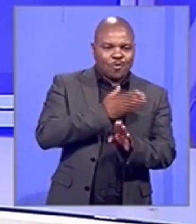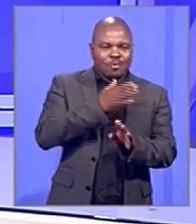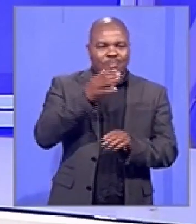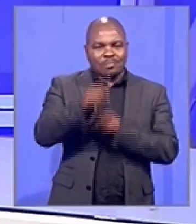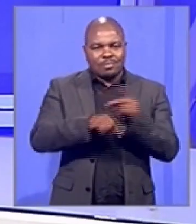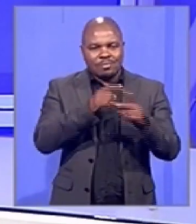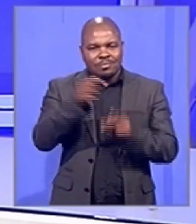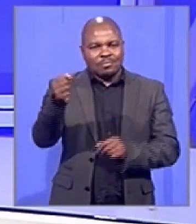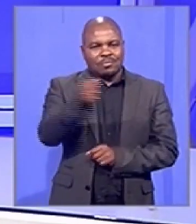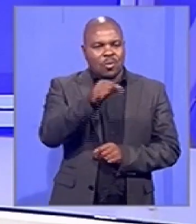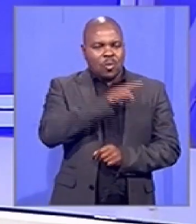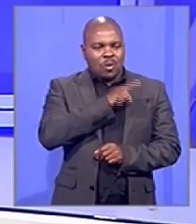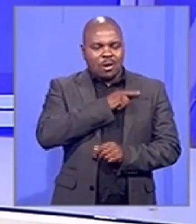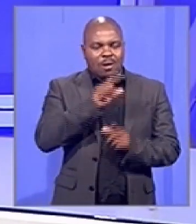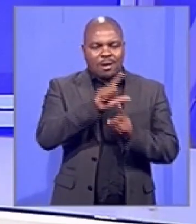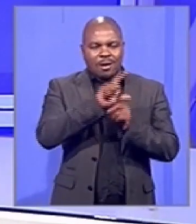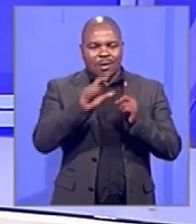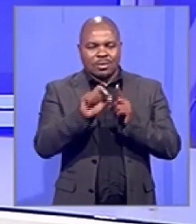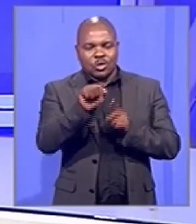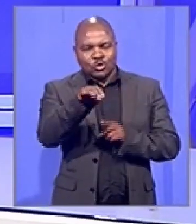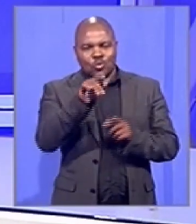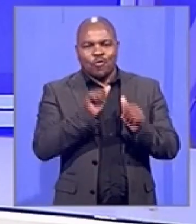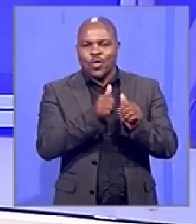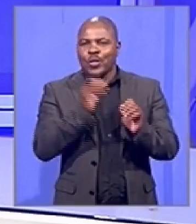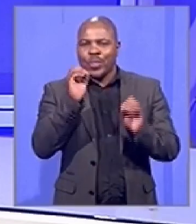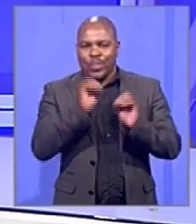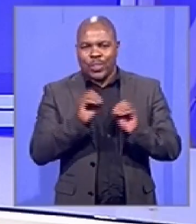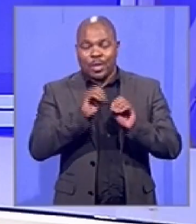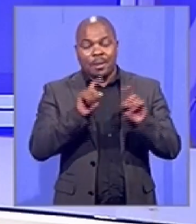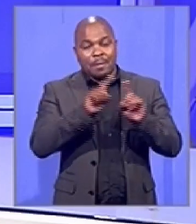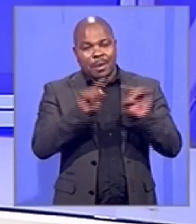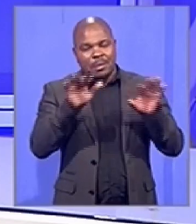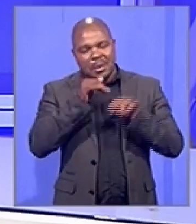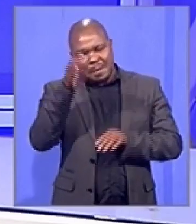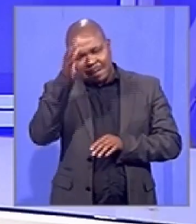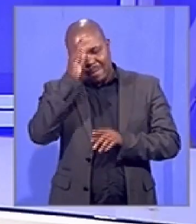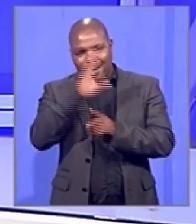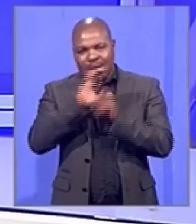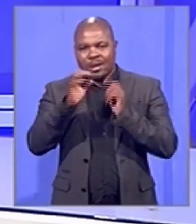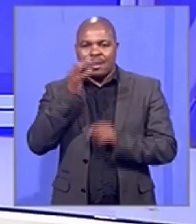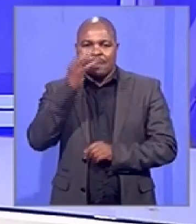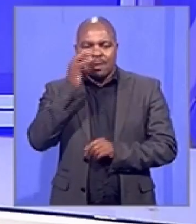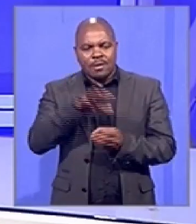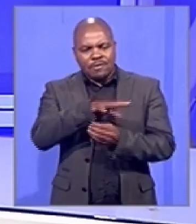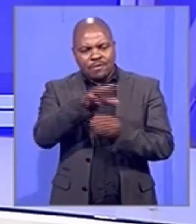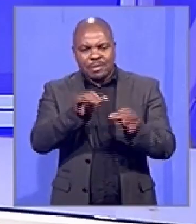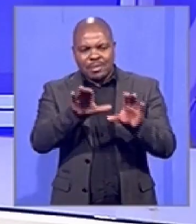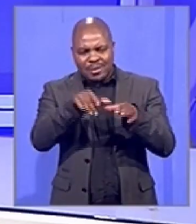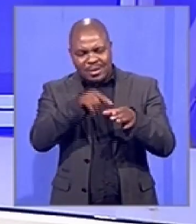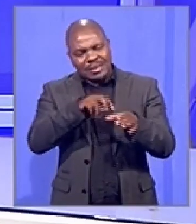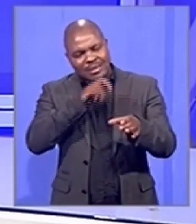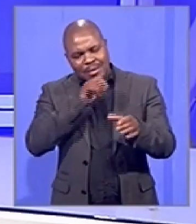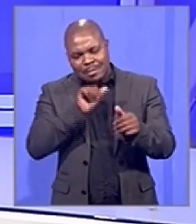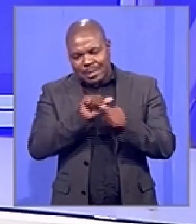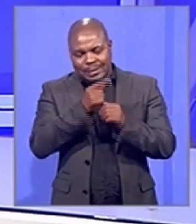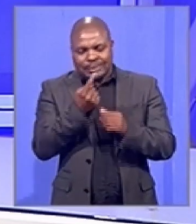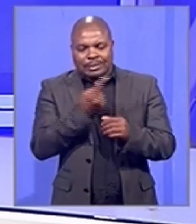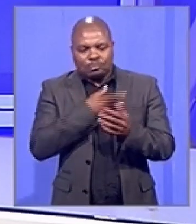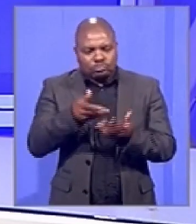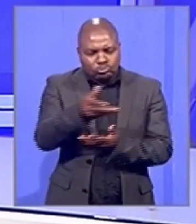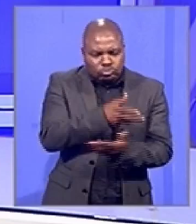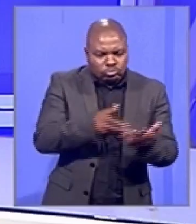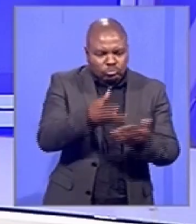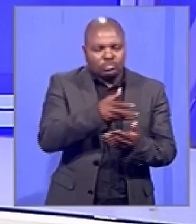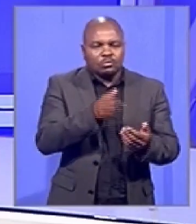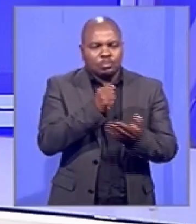thongwa ho latela moetlo le setso sa maZulu empa le ha le jwalo ditsibu tsa botjhaba di bulela ha lapa la borene le tlamela ho lokisa ditaba tsa lona hore